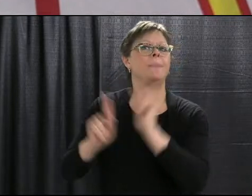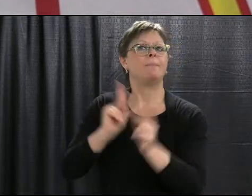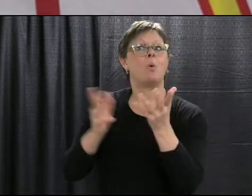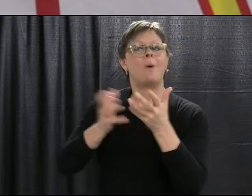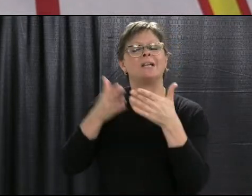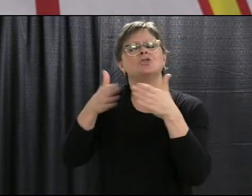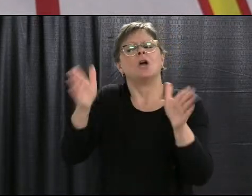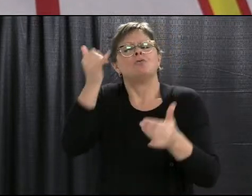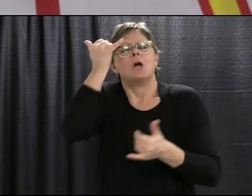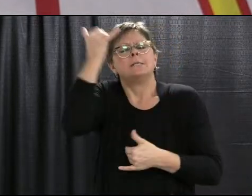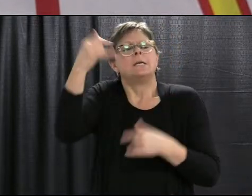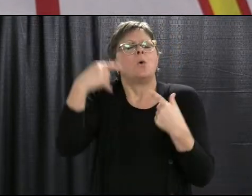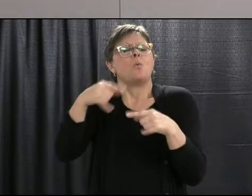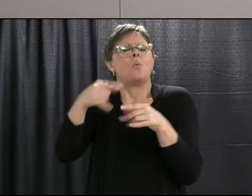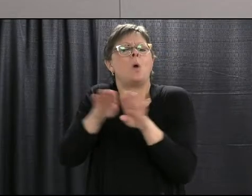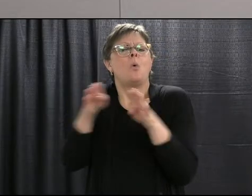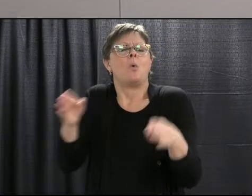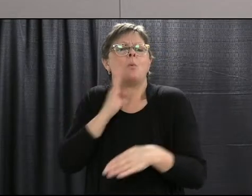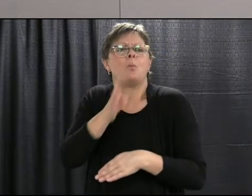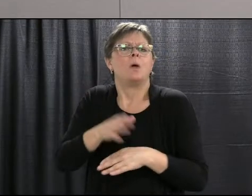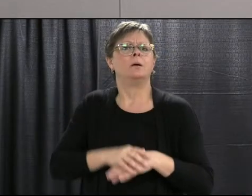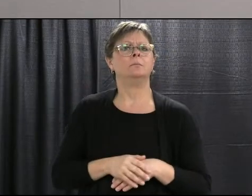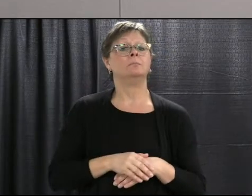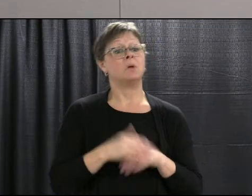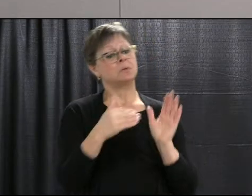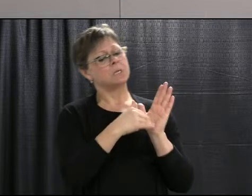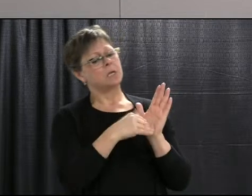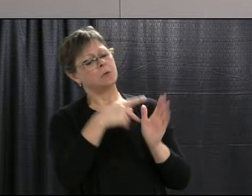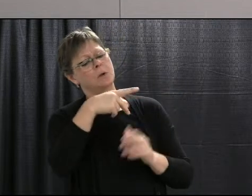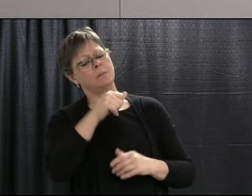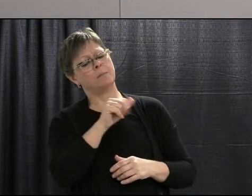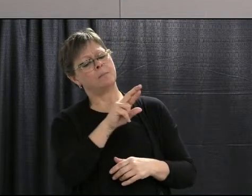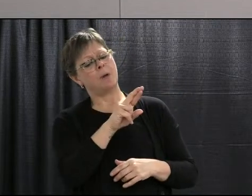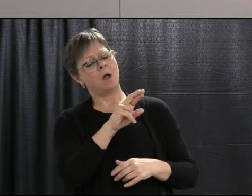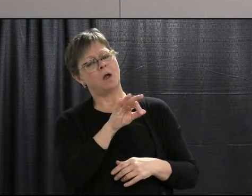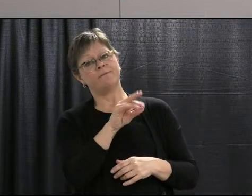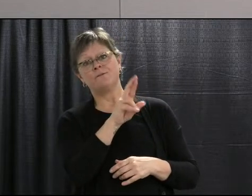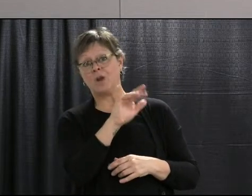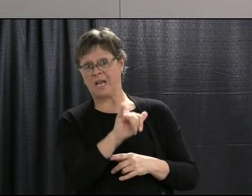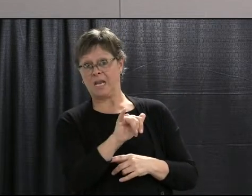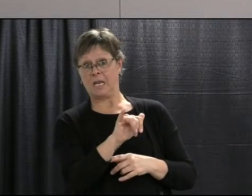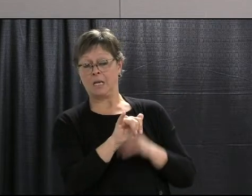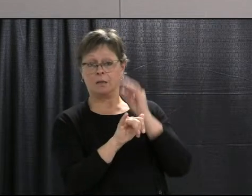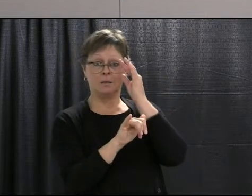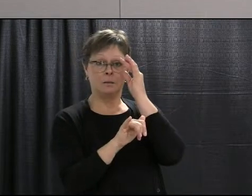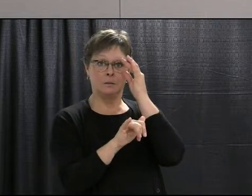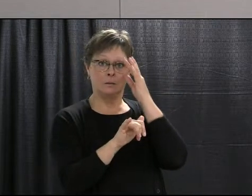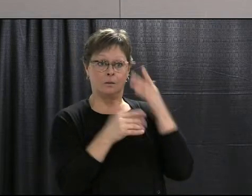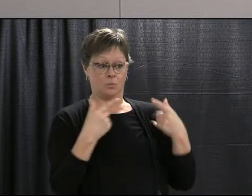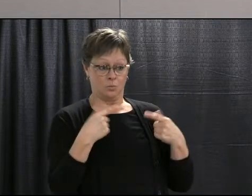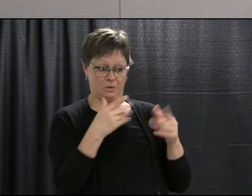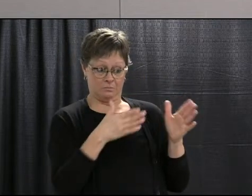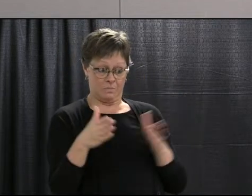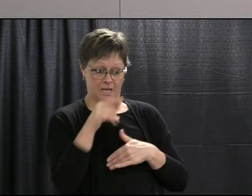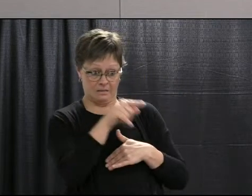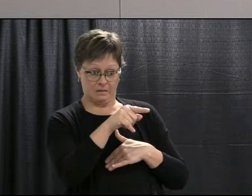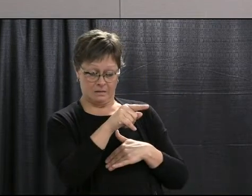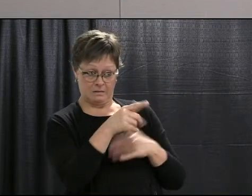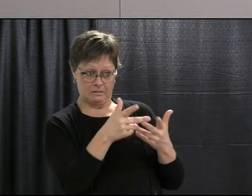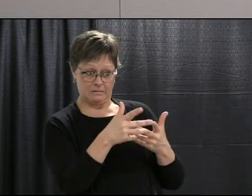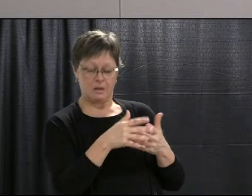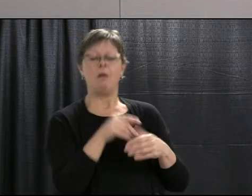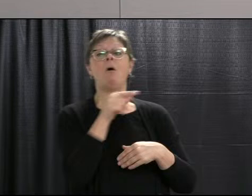idea of when. Yeah, so Dr. Parfrey, in terms of the planning for that facility. So the infrastructure planning